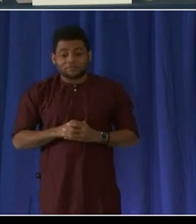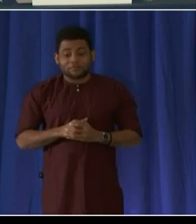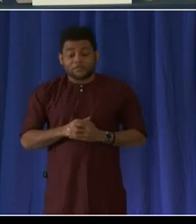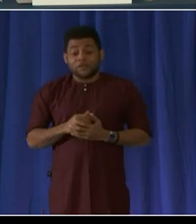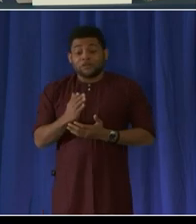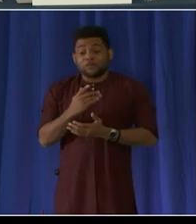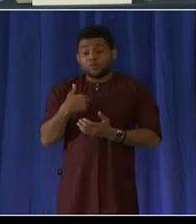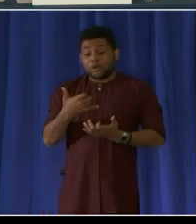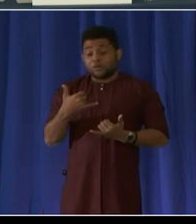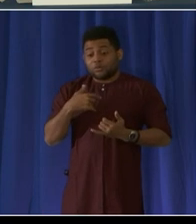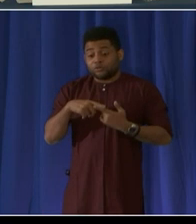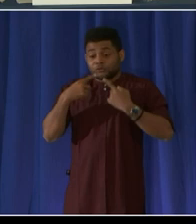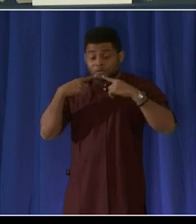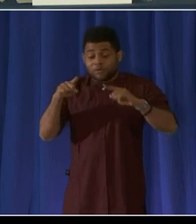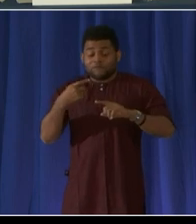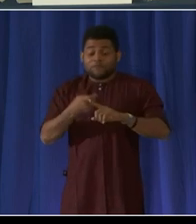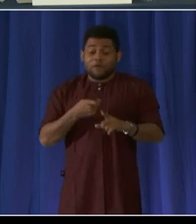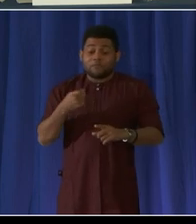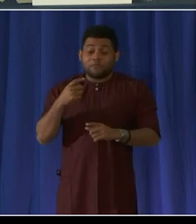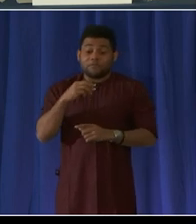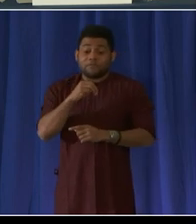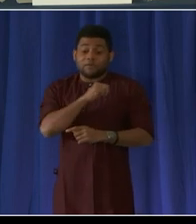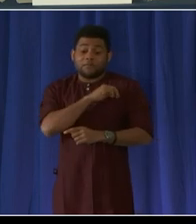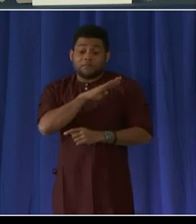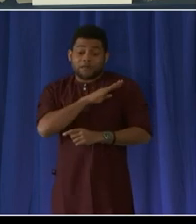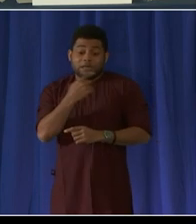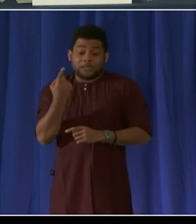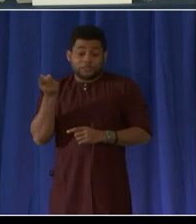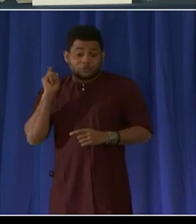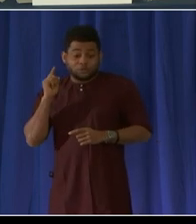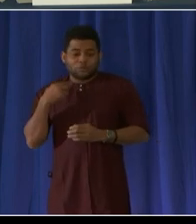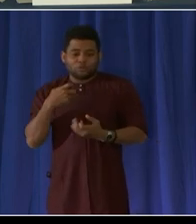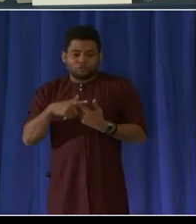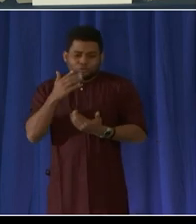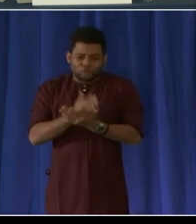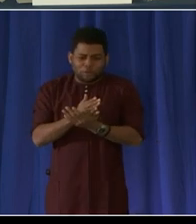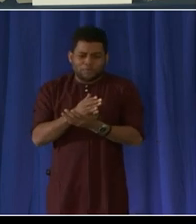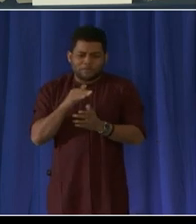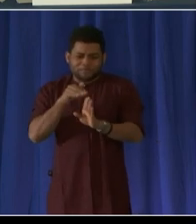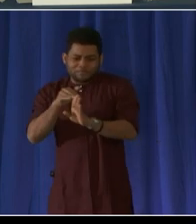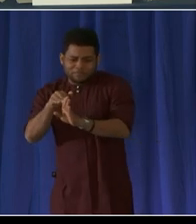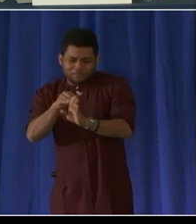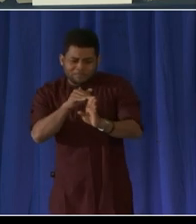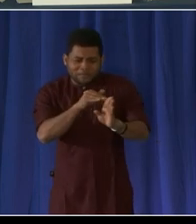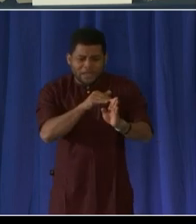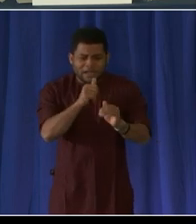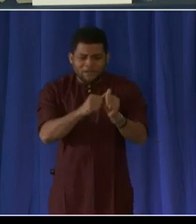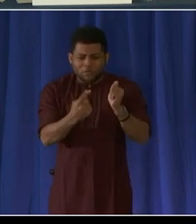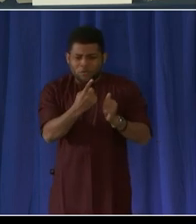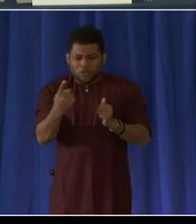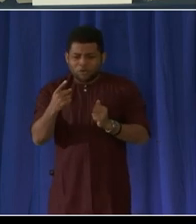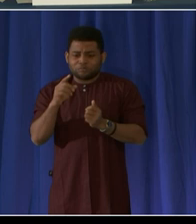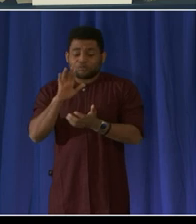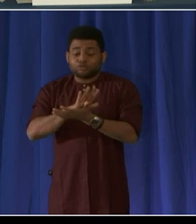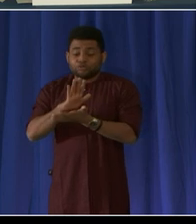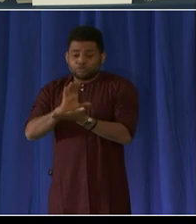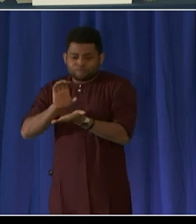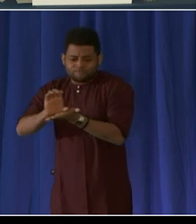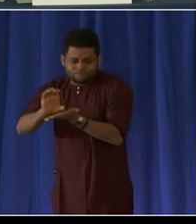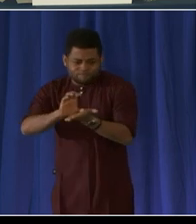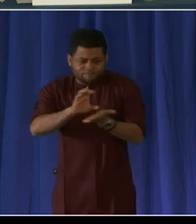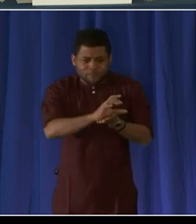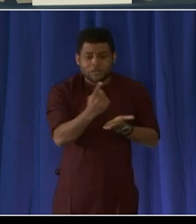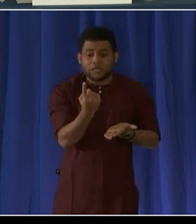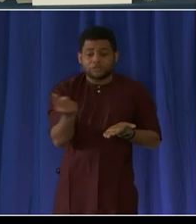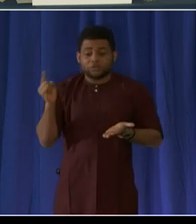from the mayor last week. I want to stop, just remind everyone that school budgets were issued last week. You may